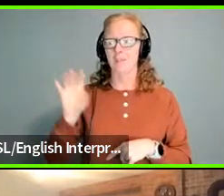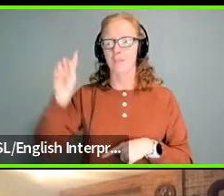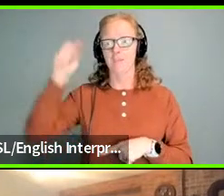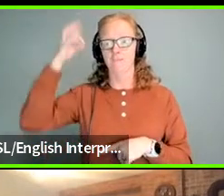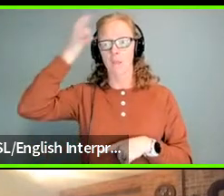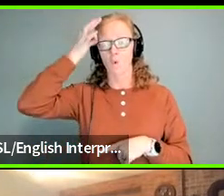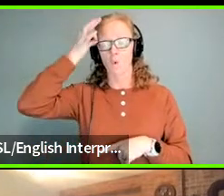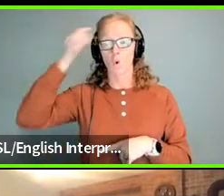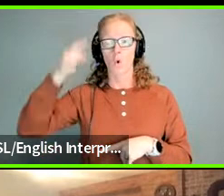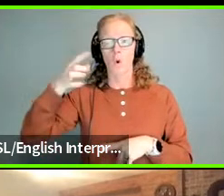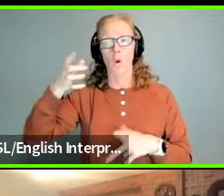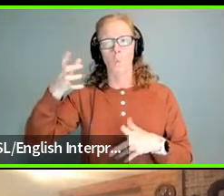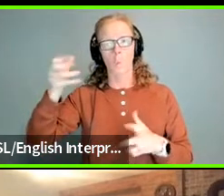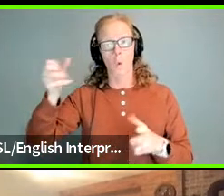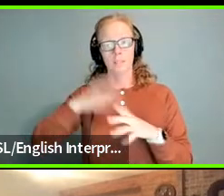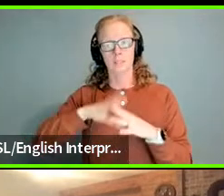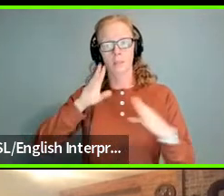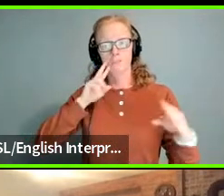decrease.